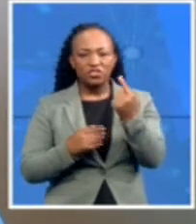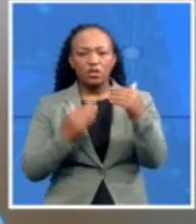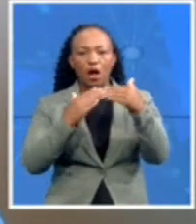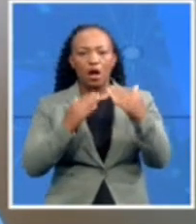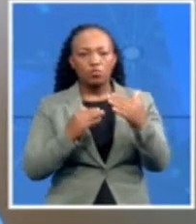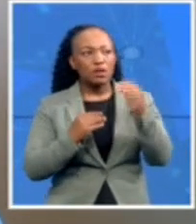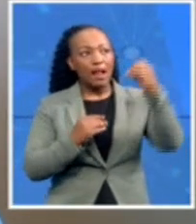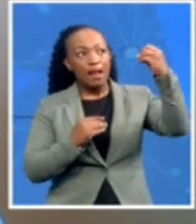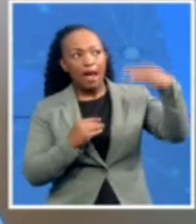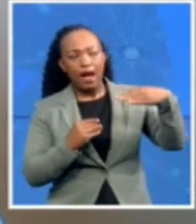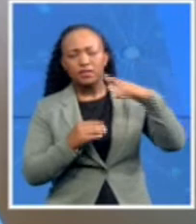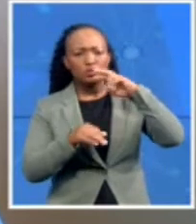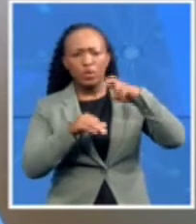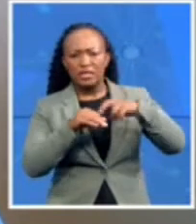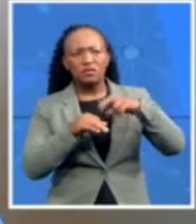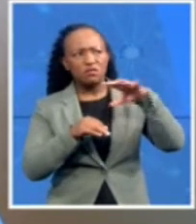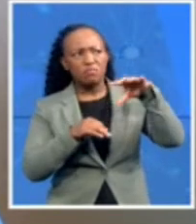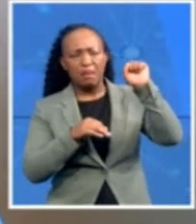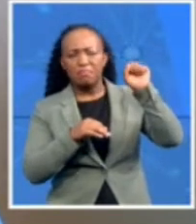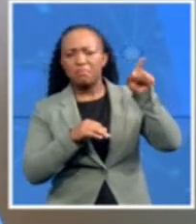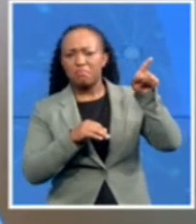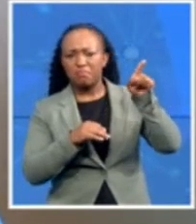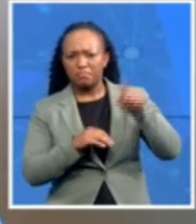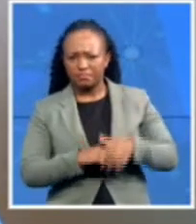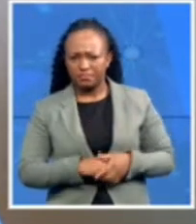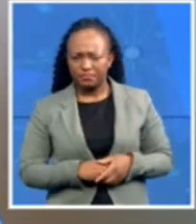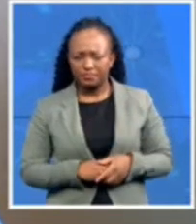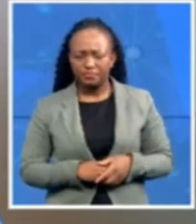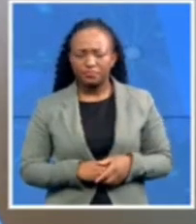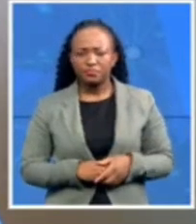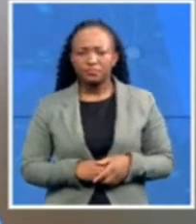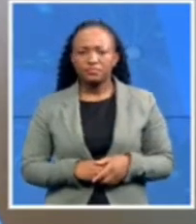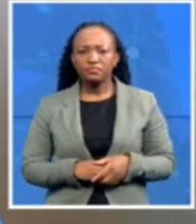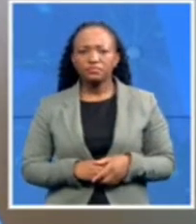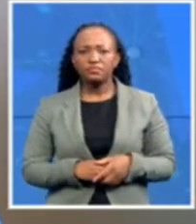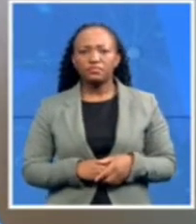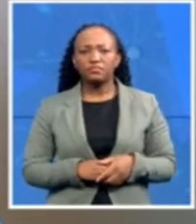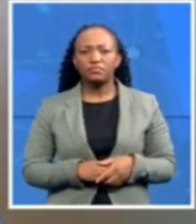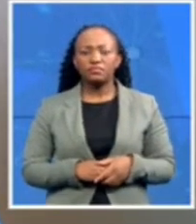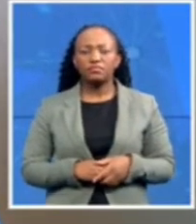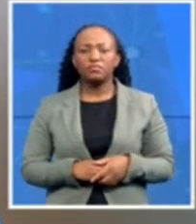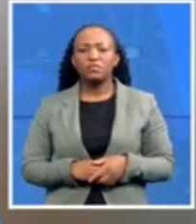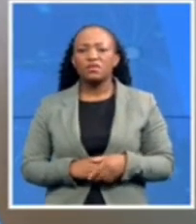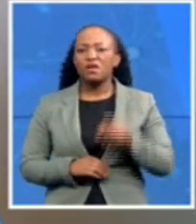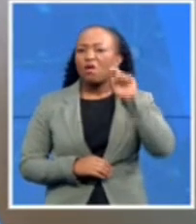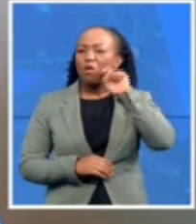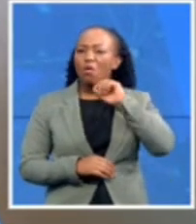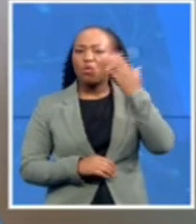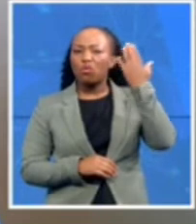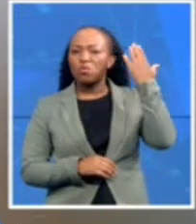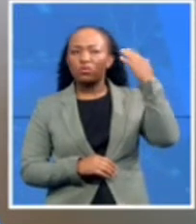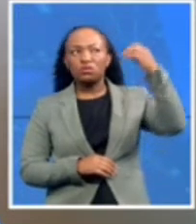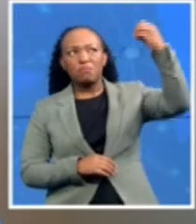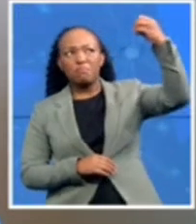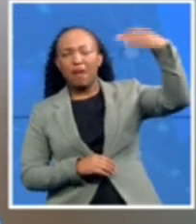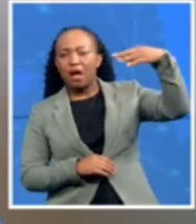you replace the old-fashioned incandescent light bulbs, hopefully there aren't too many of those around